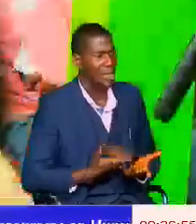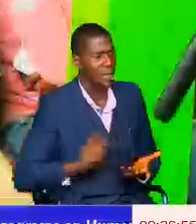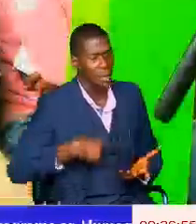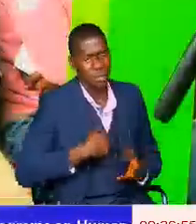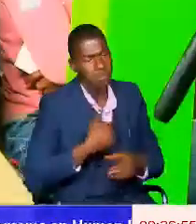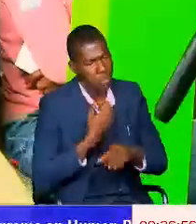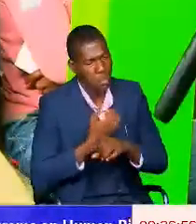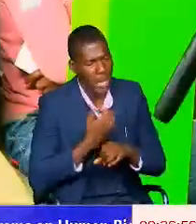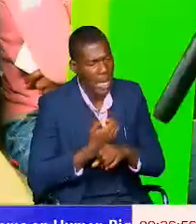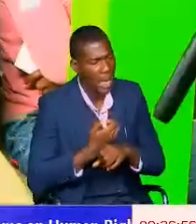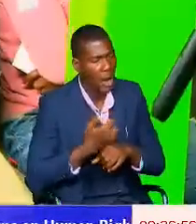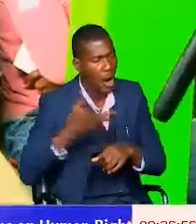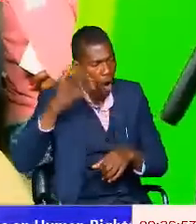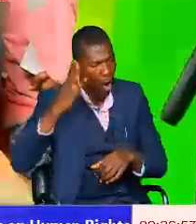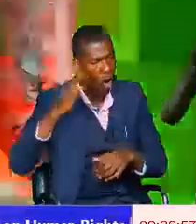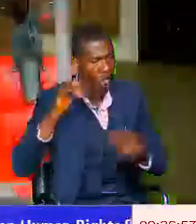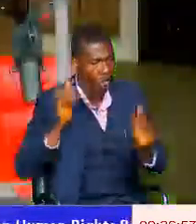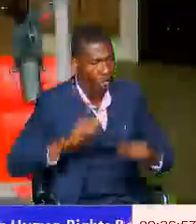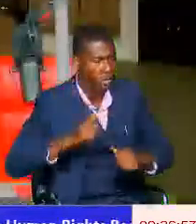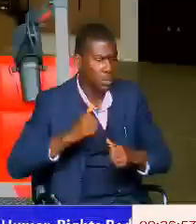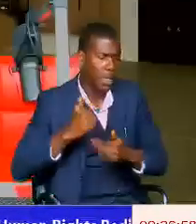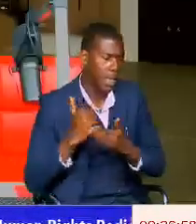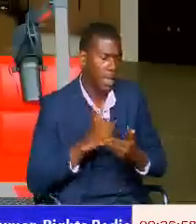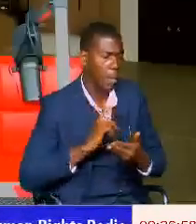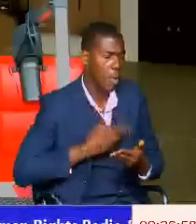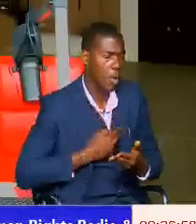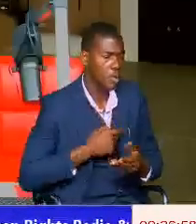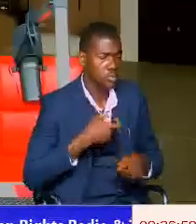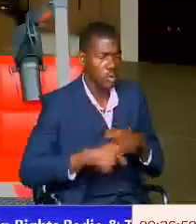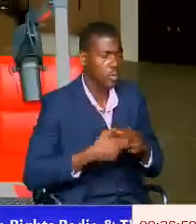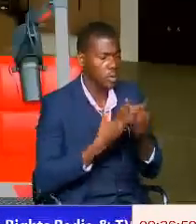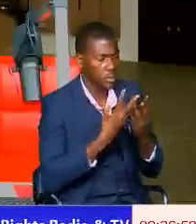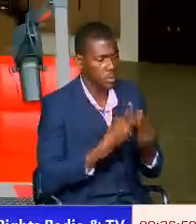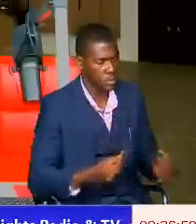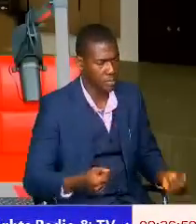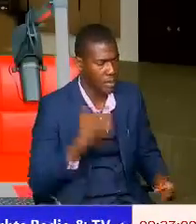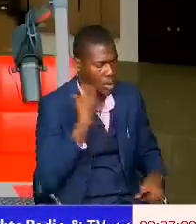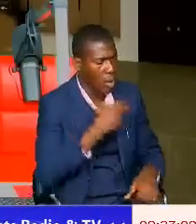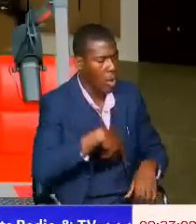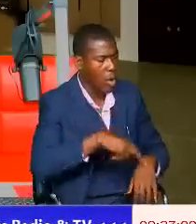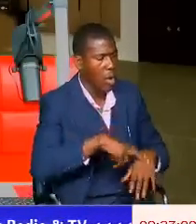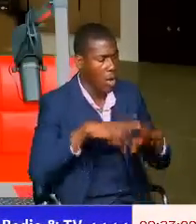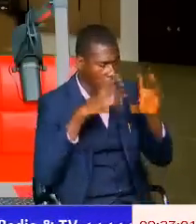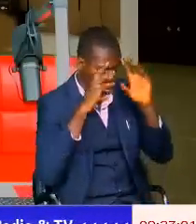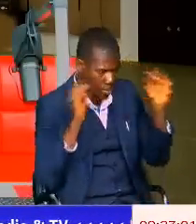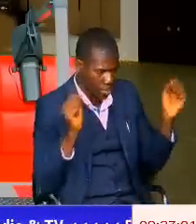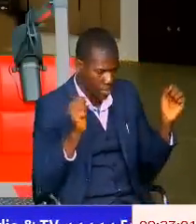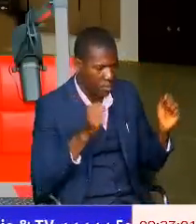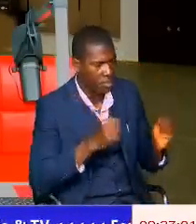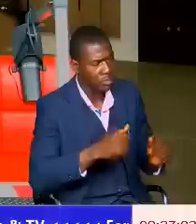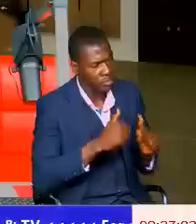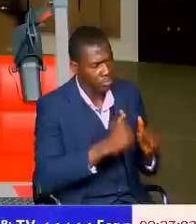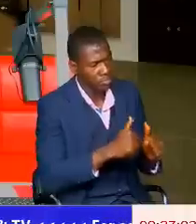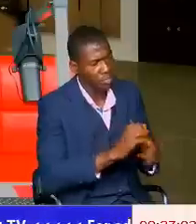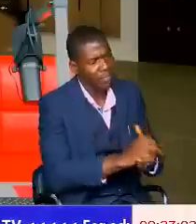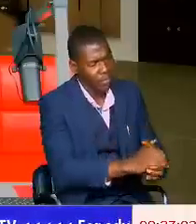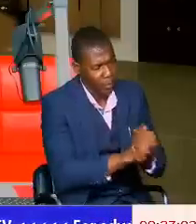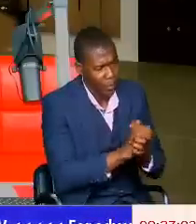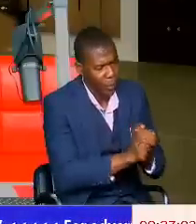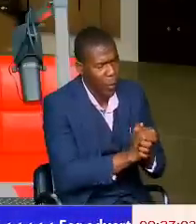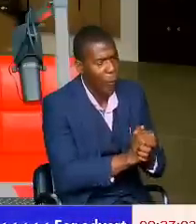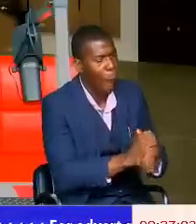him. You hear us. Ordinary. May God Almighty strengthen you. Amen. And you too, sir. You thank are doing extremely